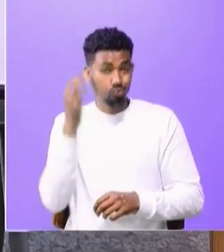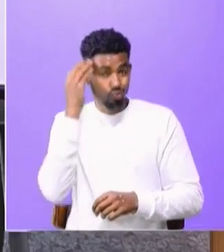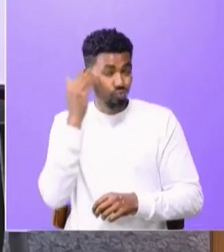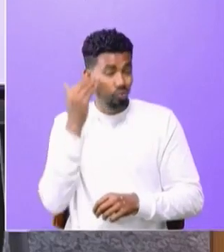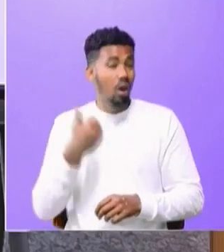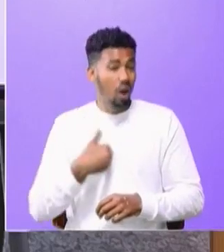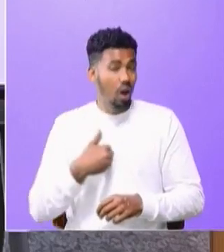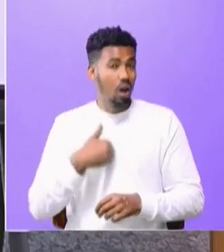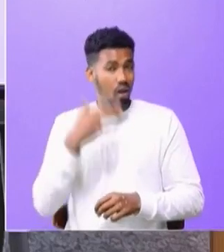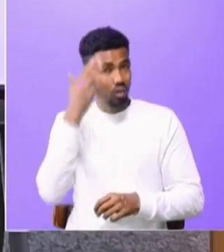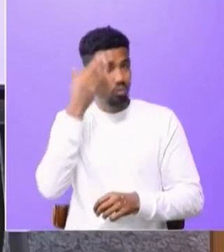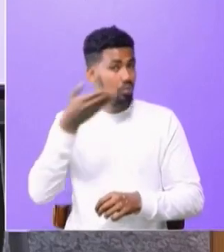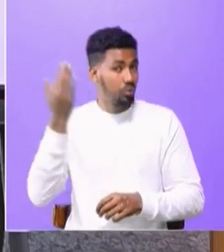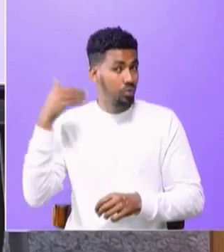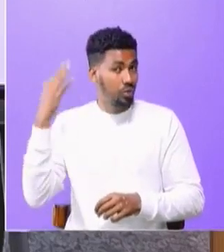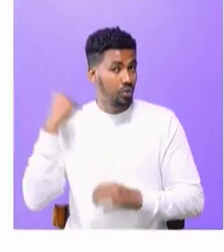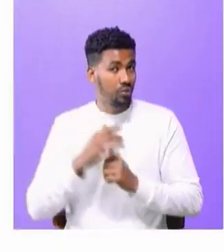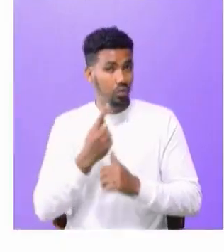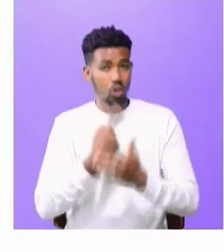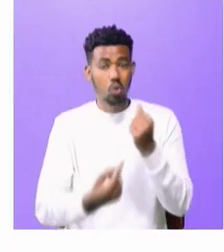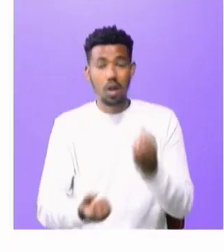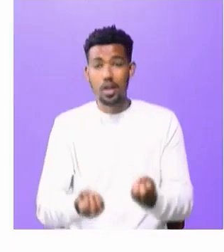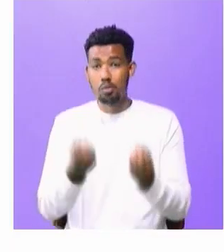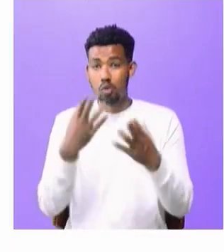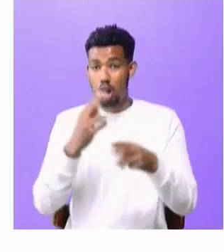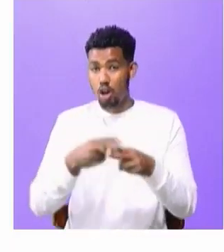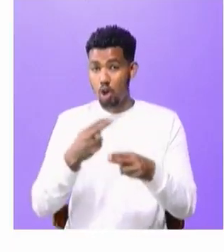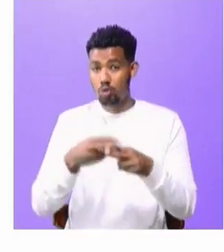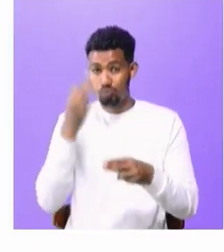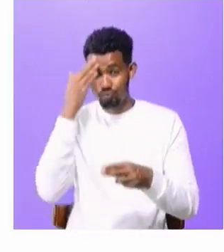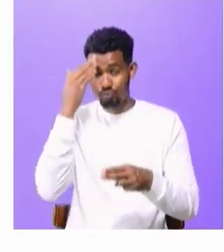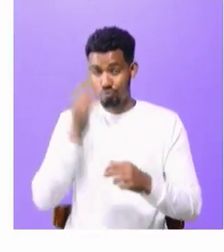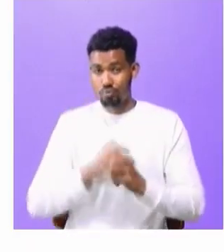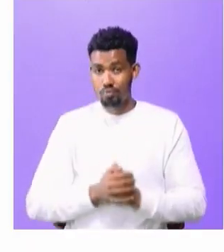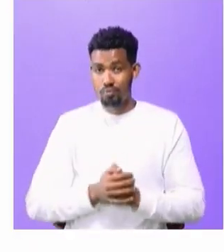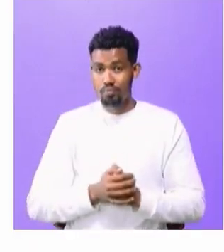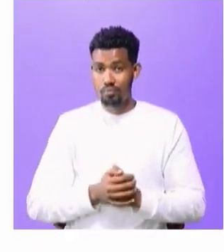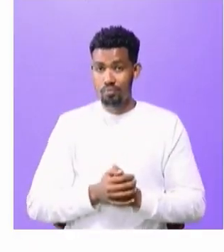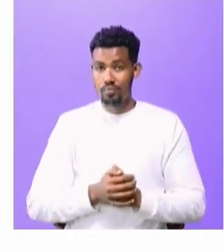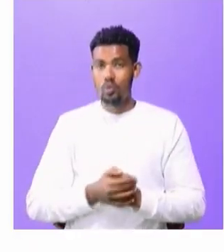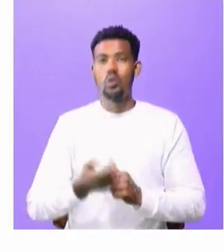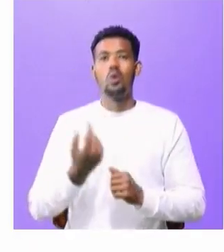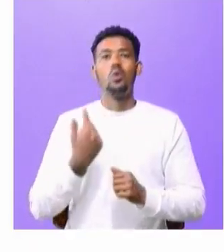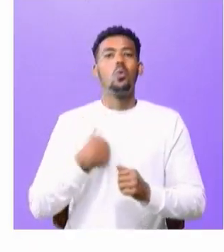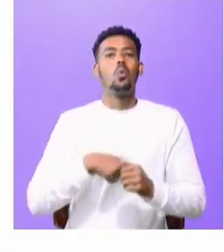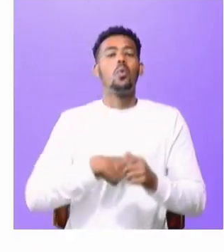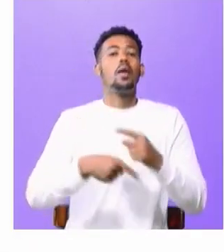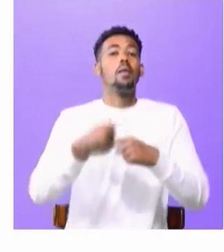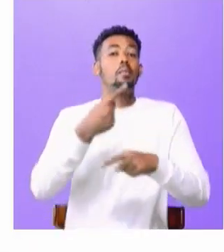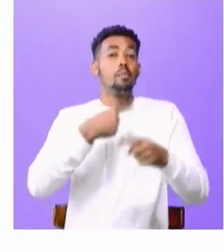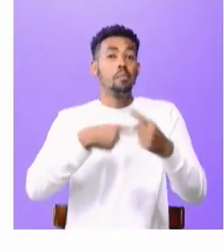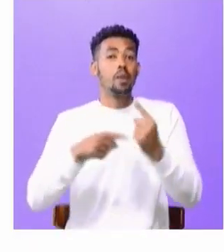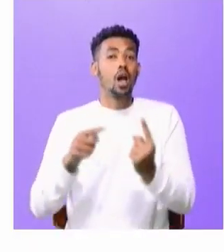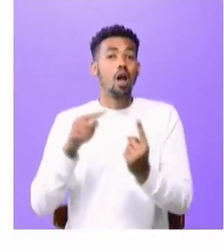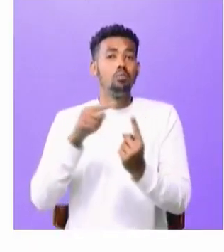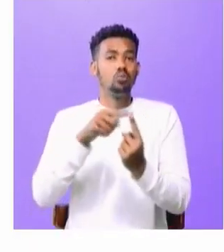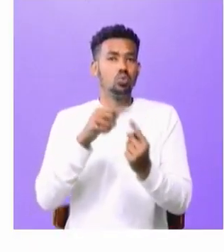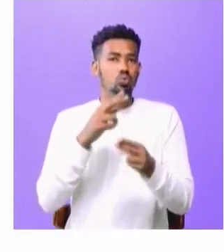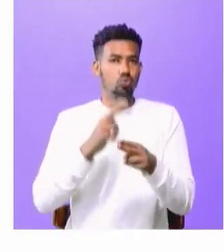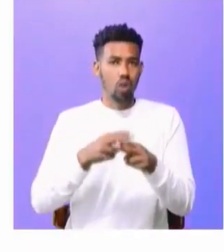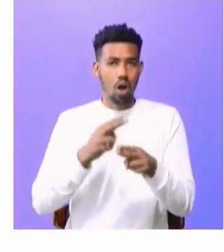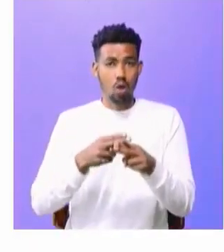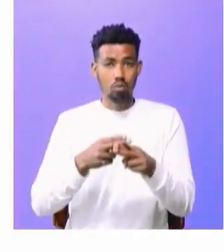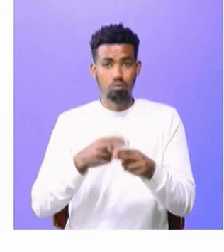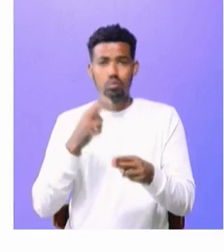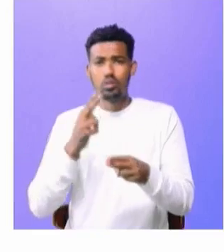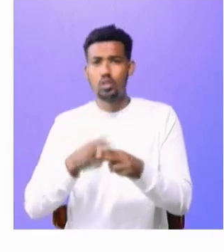nouns? Of course you are. When we come to noun, when we define noun,